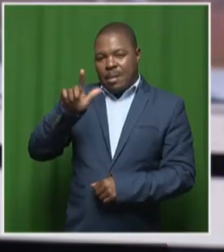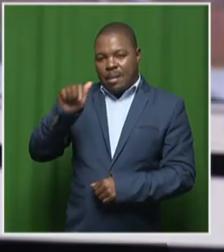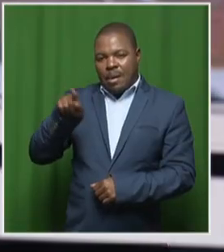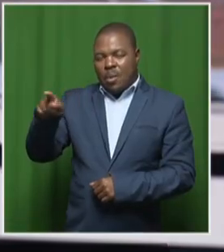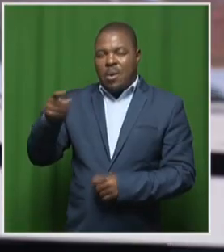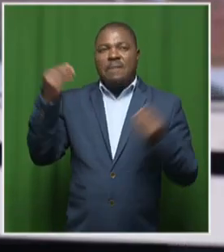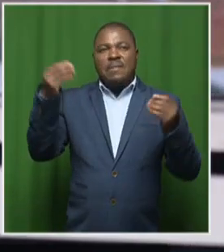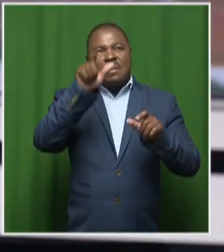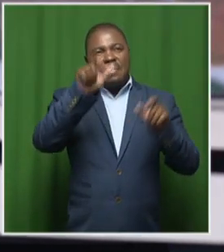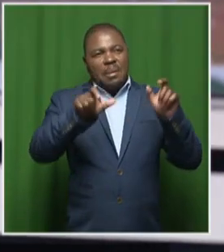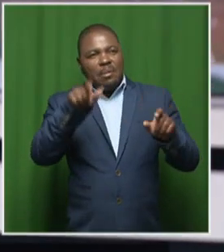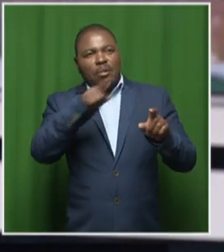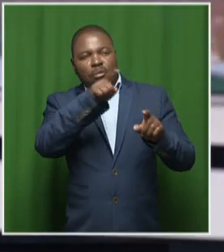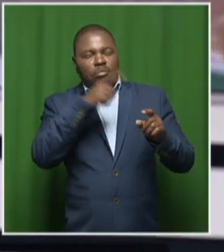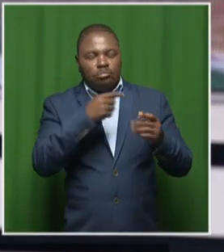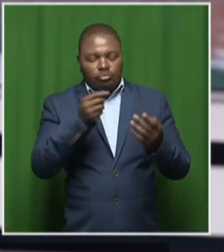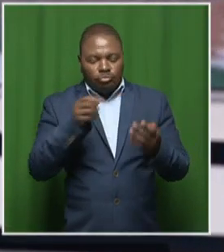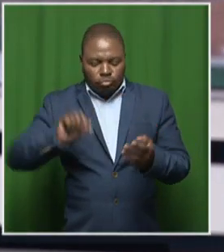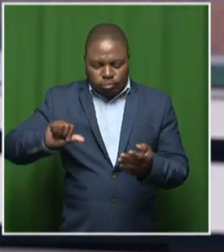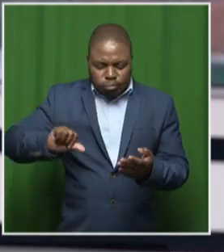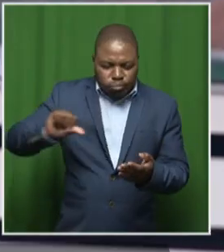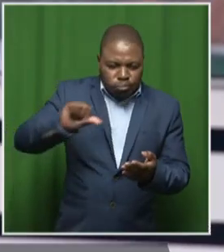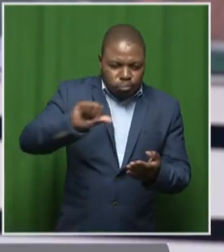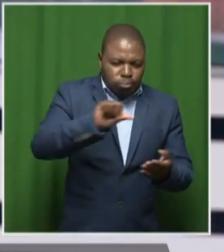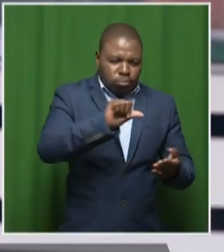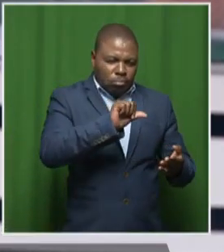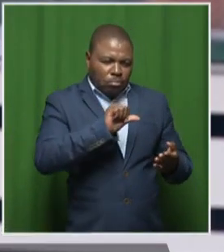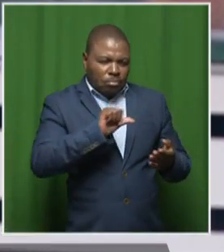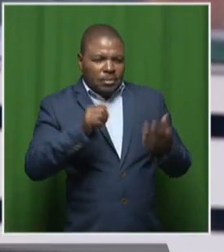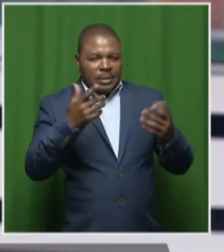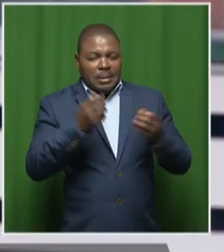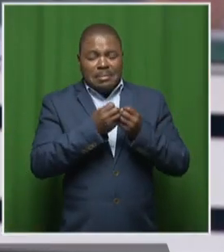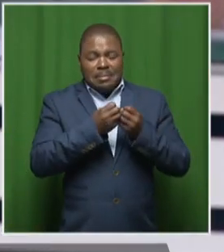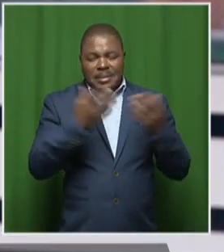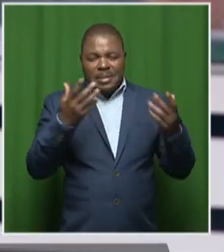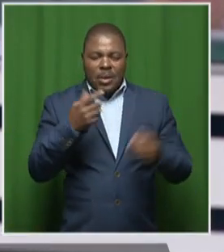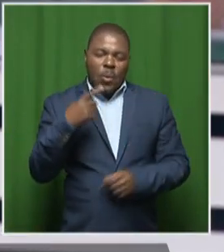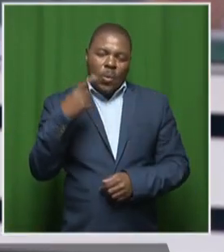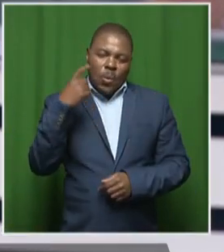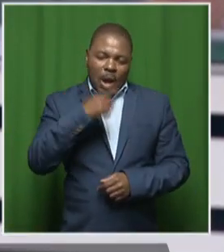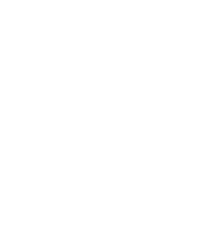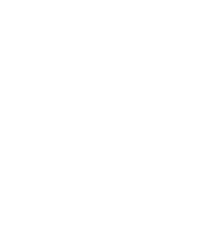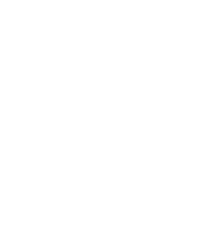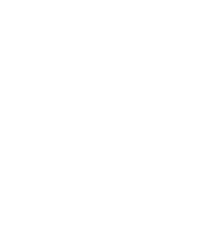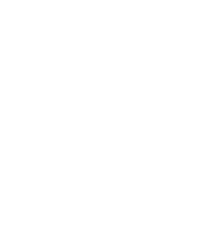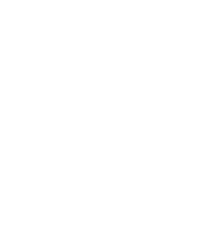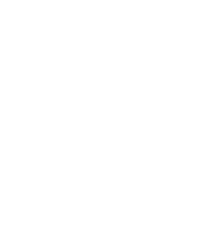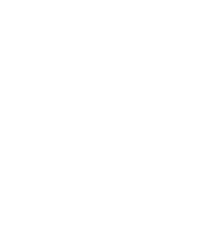celebrities or passers-by, capturing their expressions with thousands of tiny white grains.